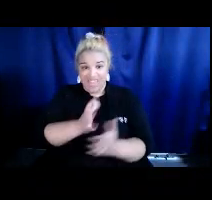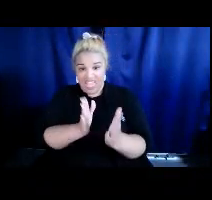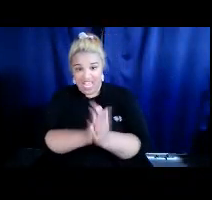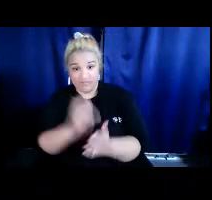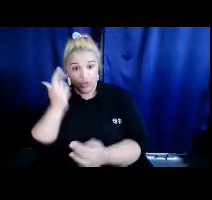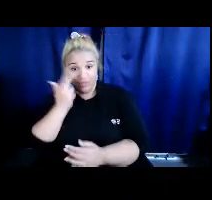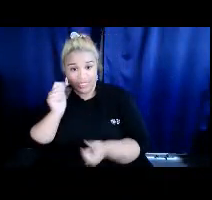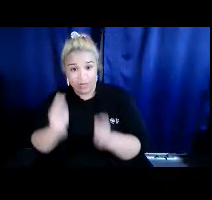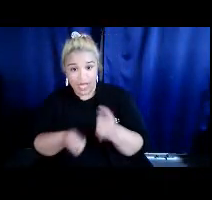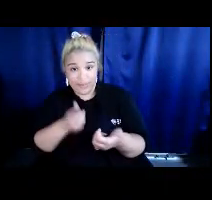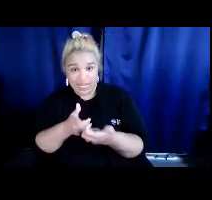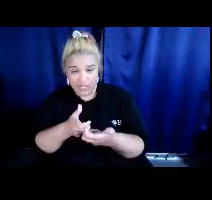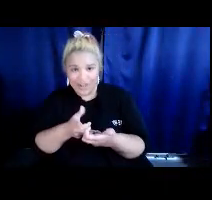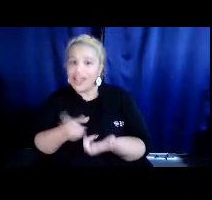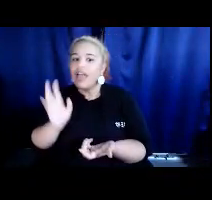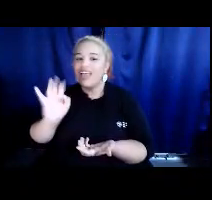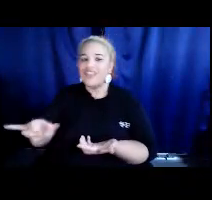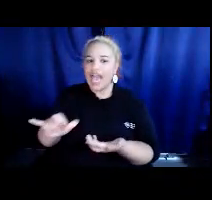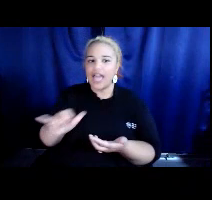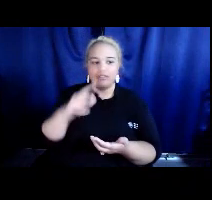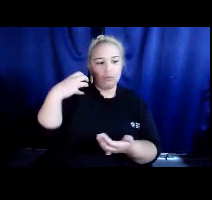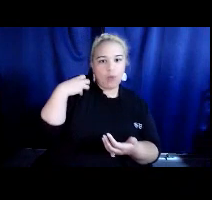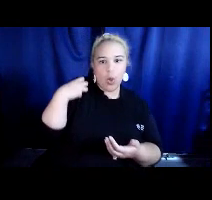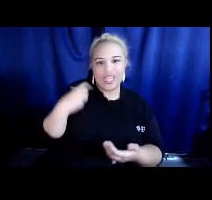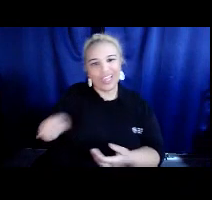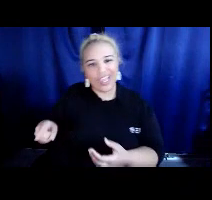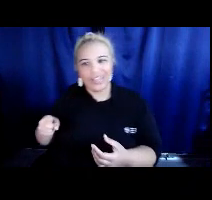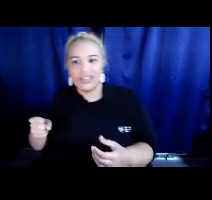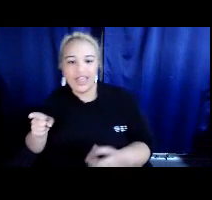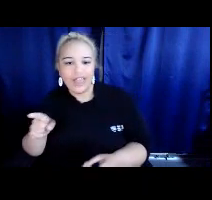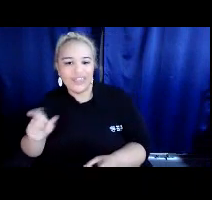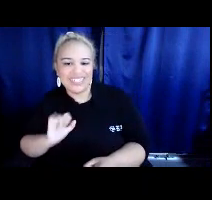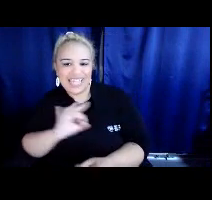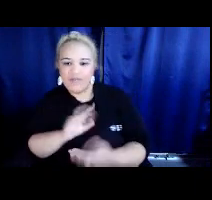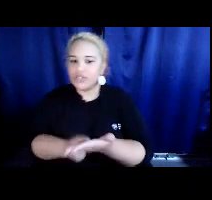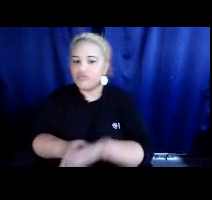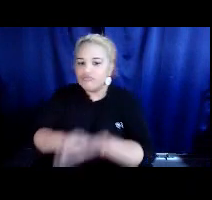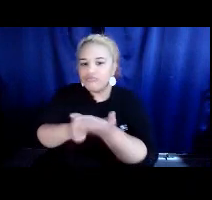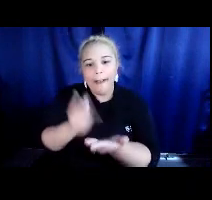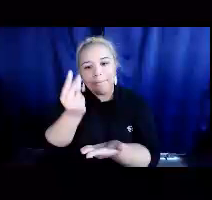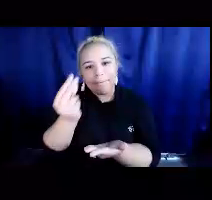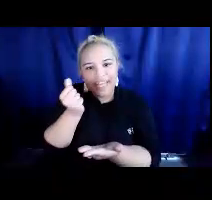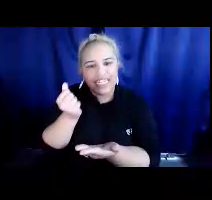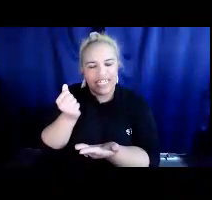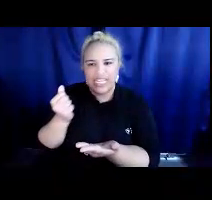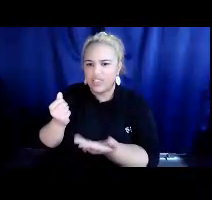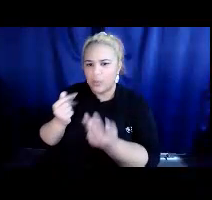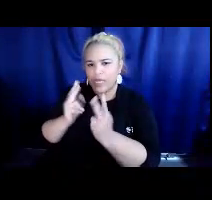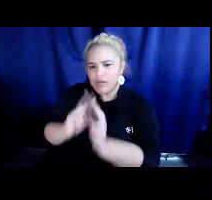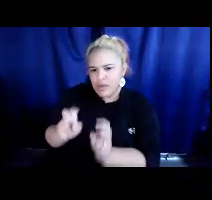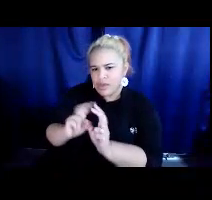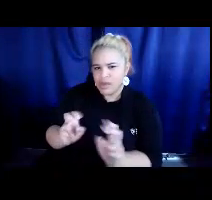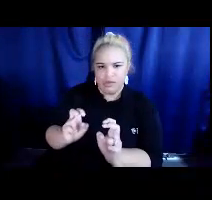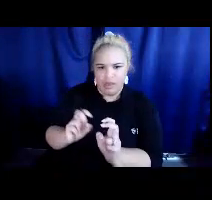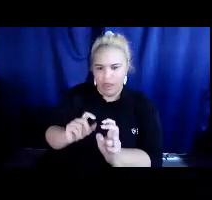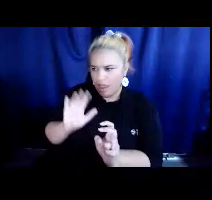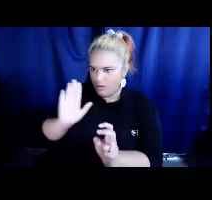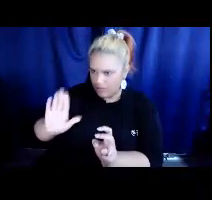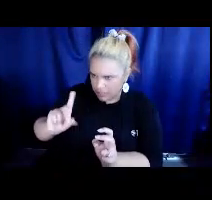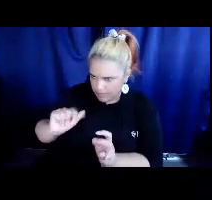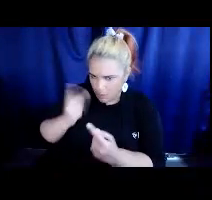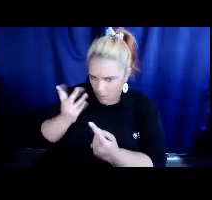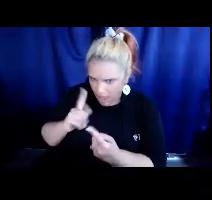process described by the ADA, where both parties work together to identify and implement an effective solution. The best place